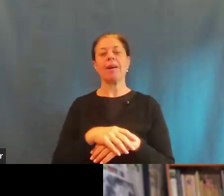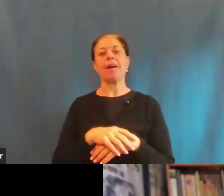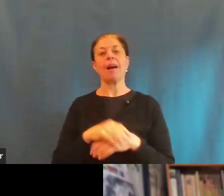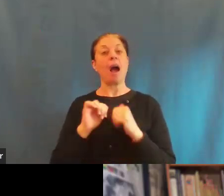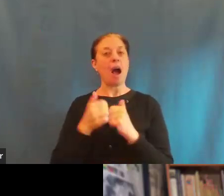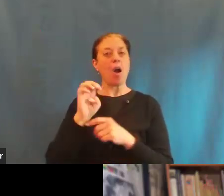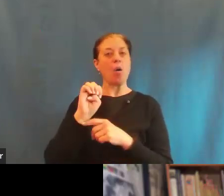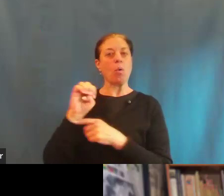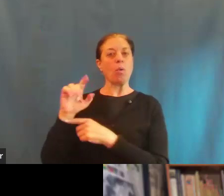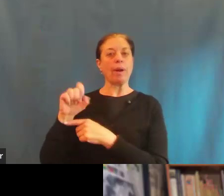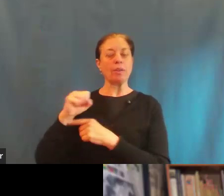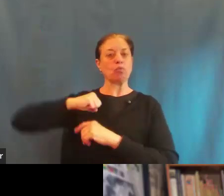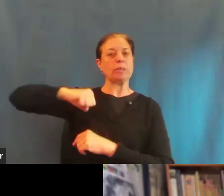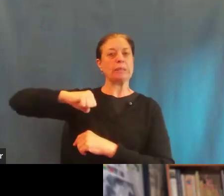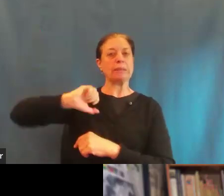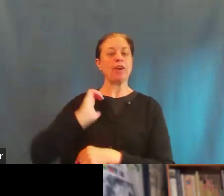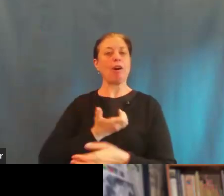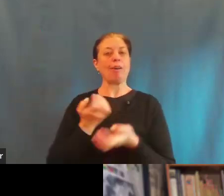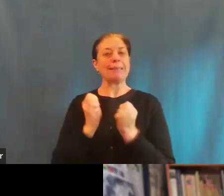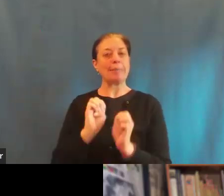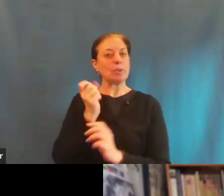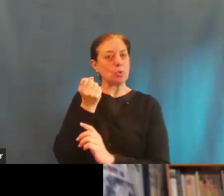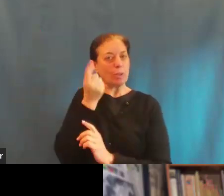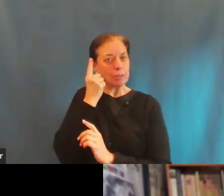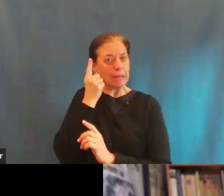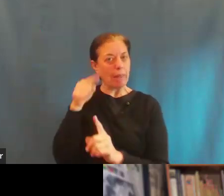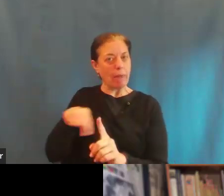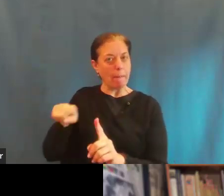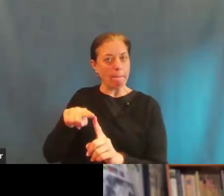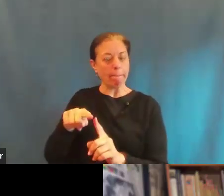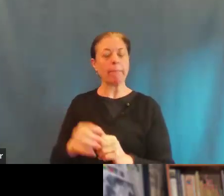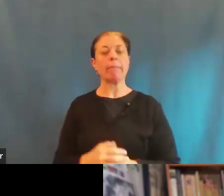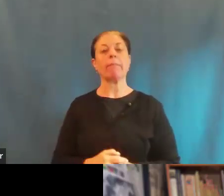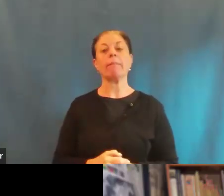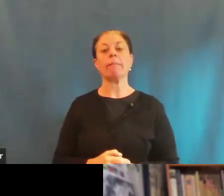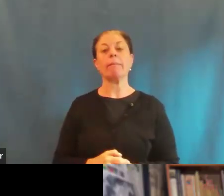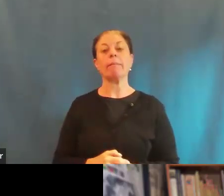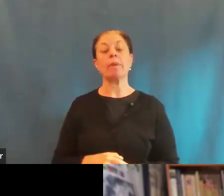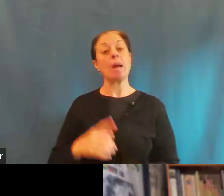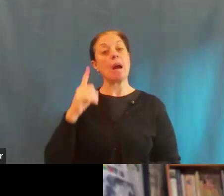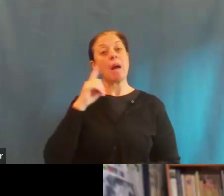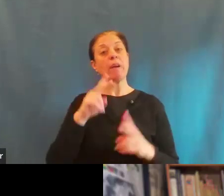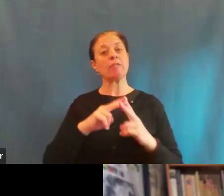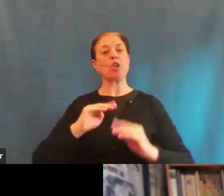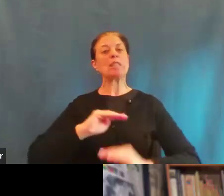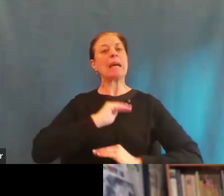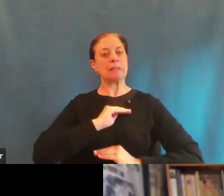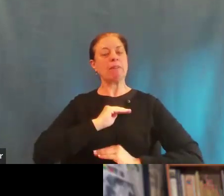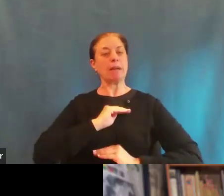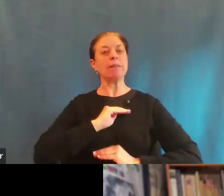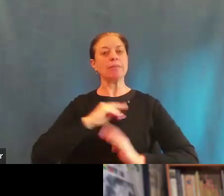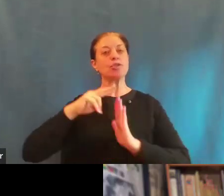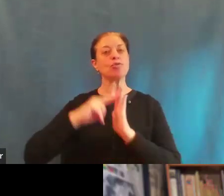have resisted our attempts to understand them. And so I think it's very satisfying to read a